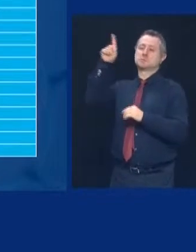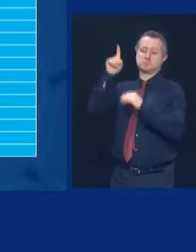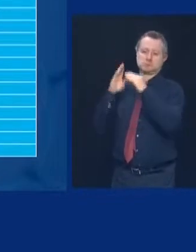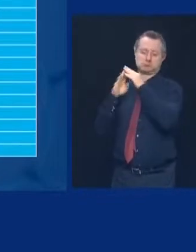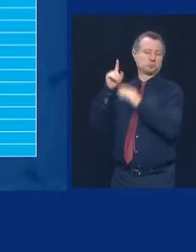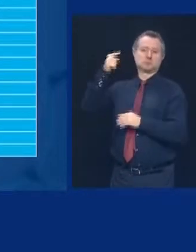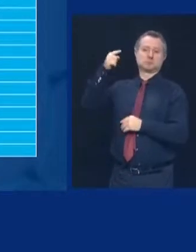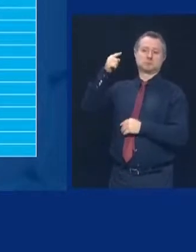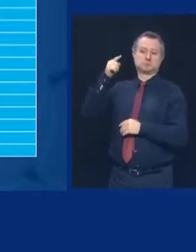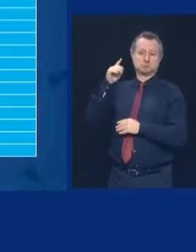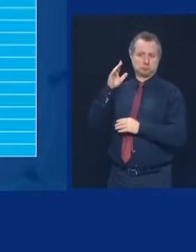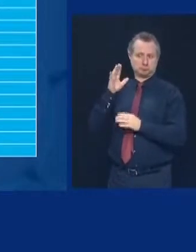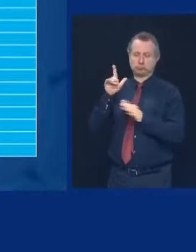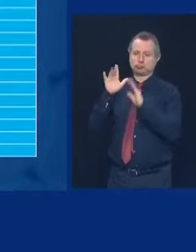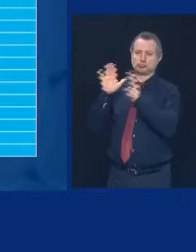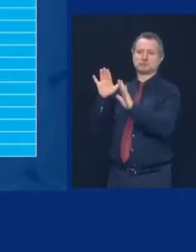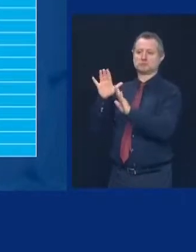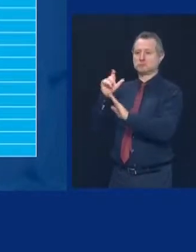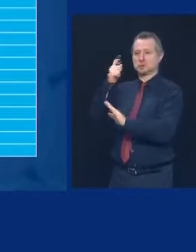Great governor in Maine.